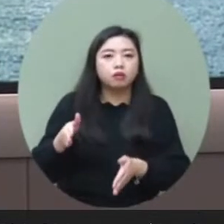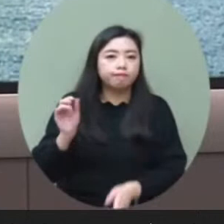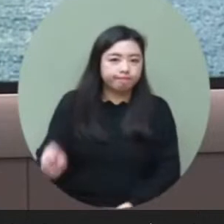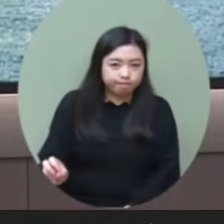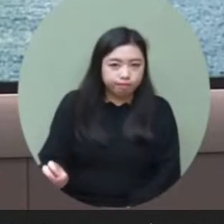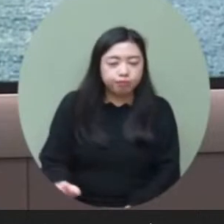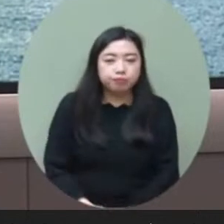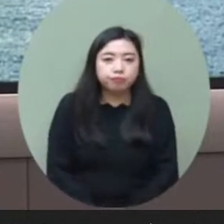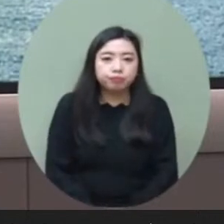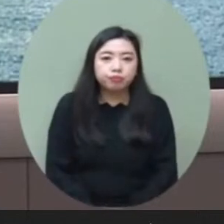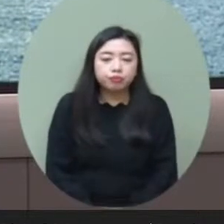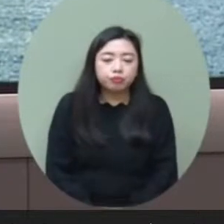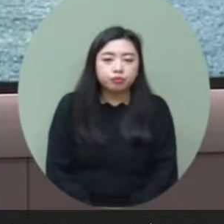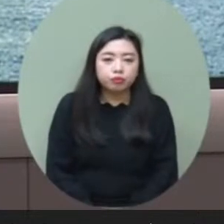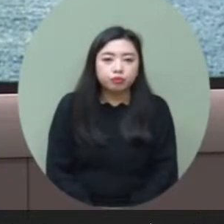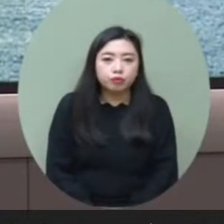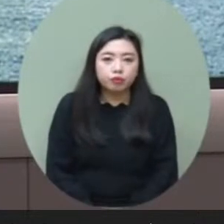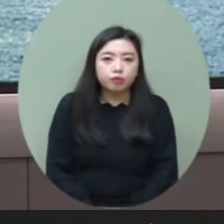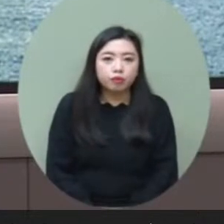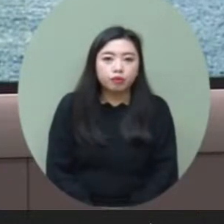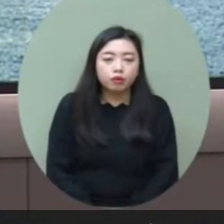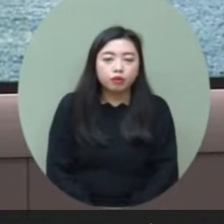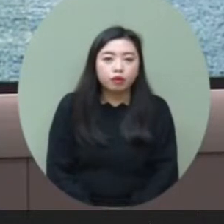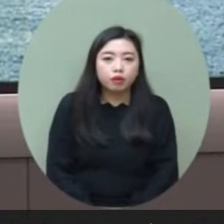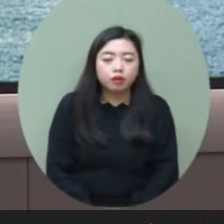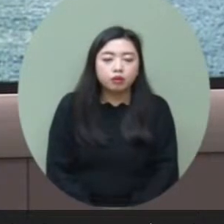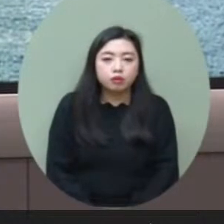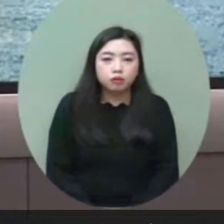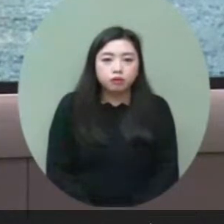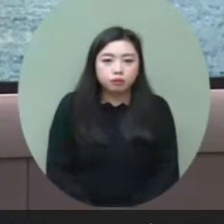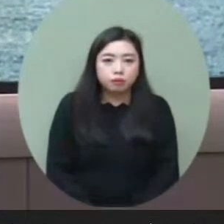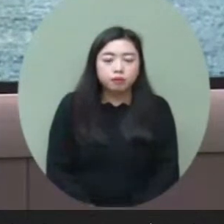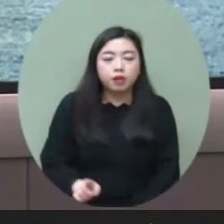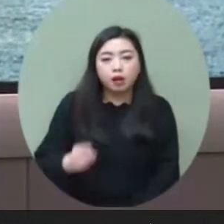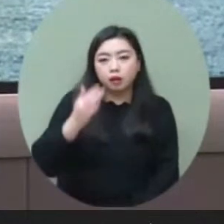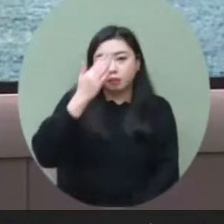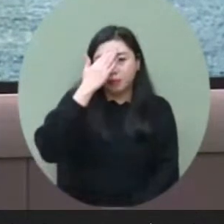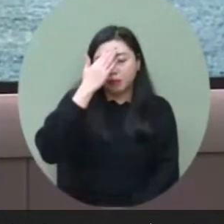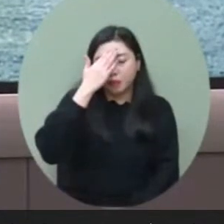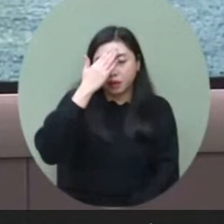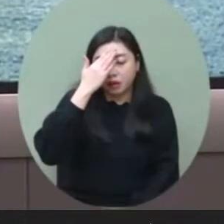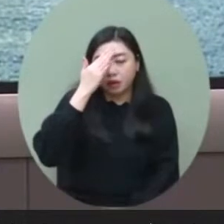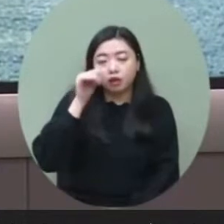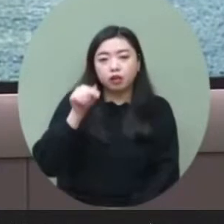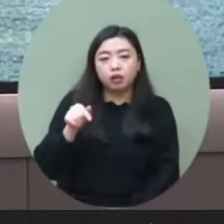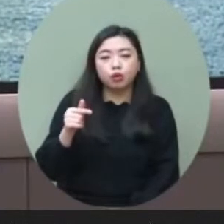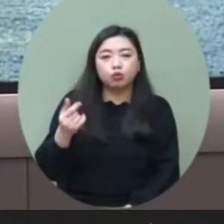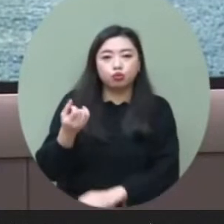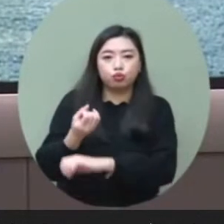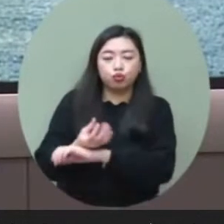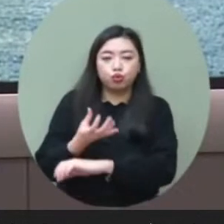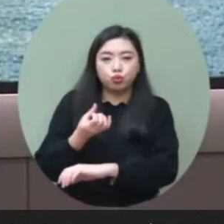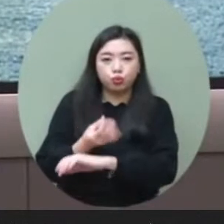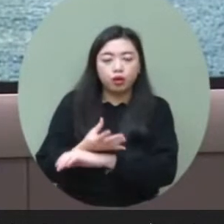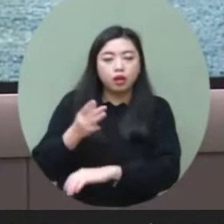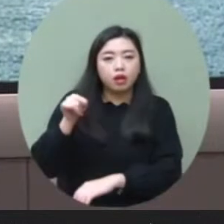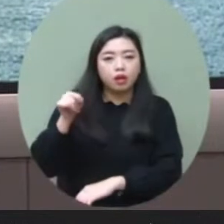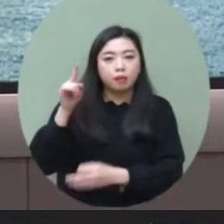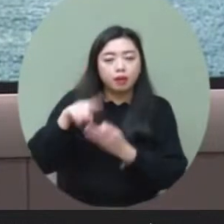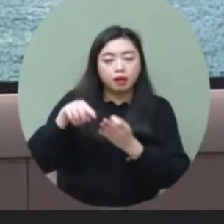1,900 patients are being isolated at the Penny's Bay Quarantine Center. More than 250 patients